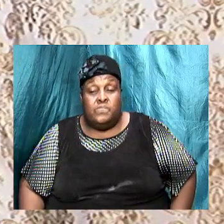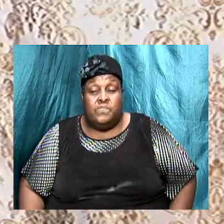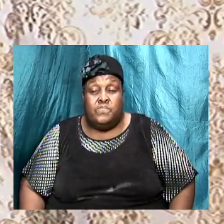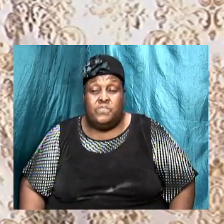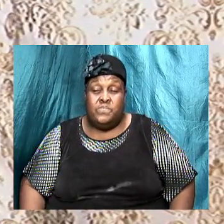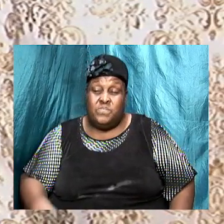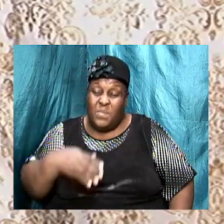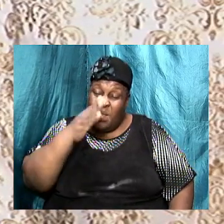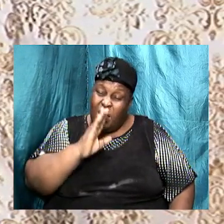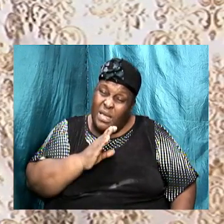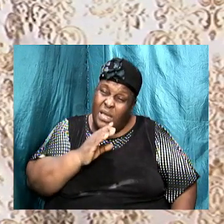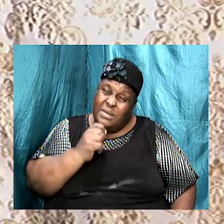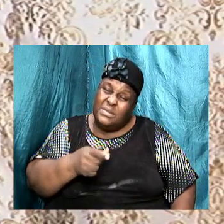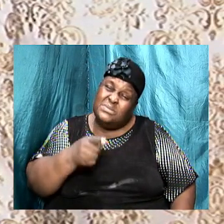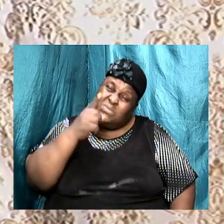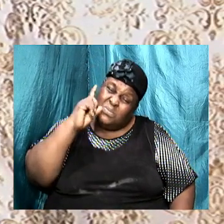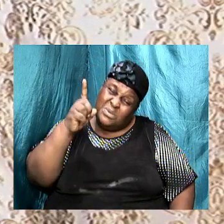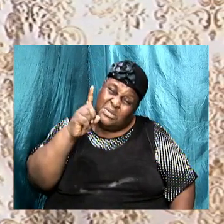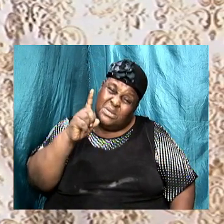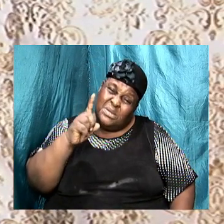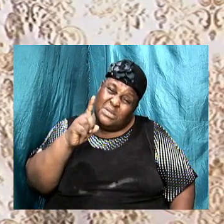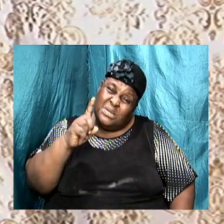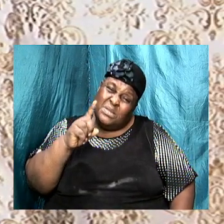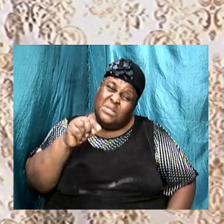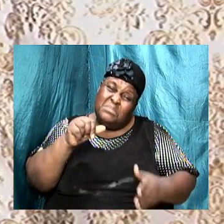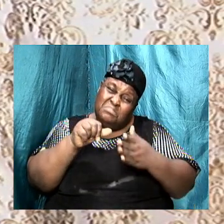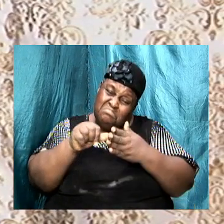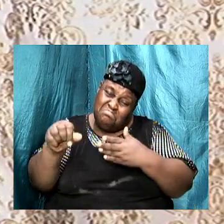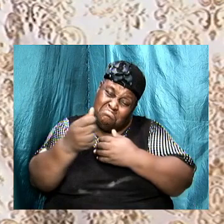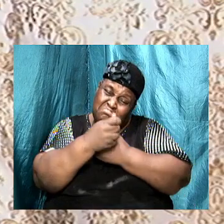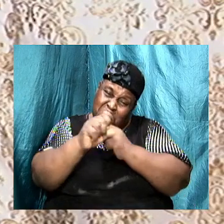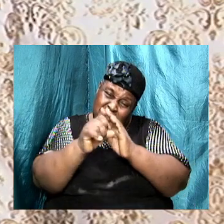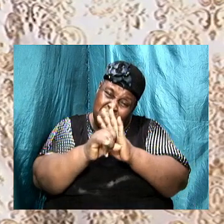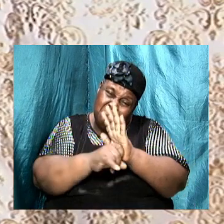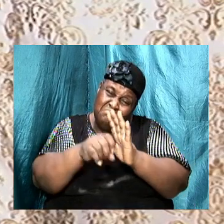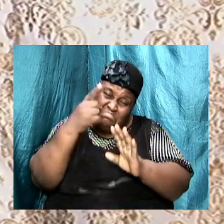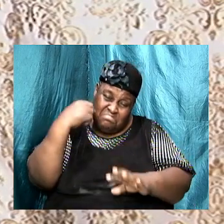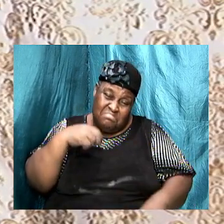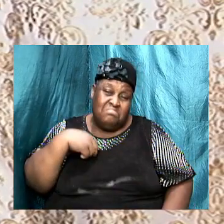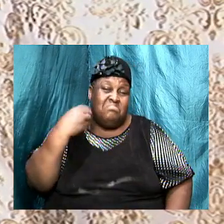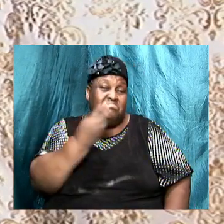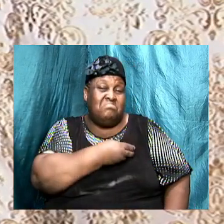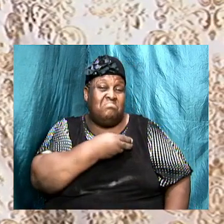God is the one that purchased salvation for us